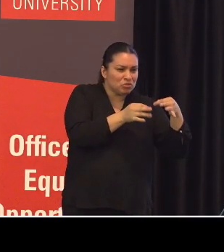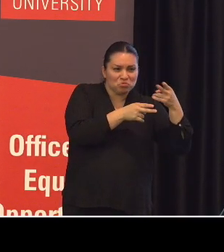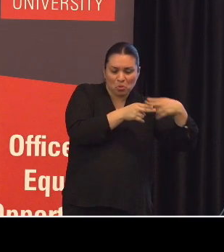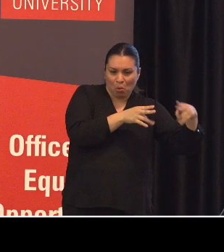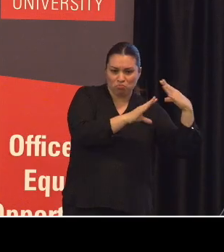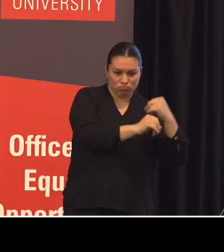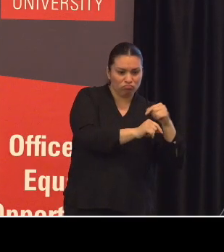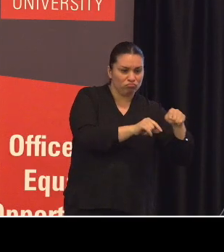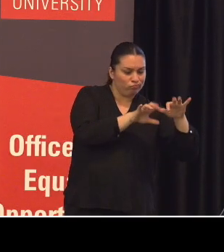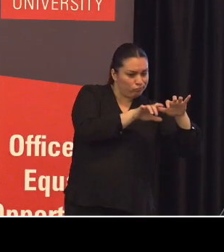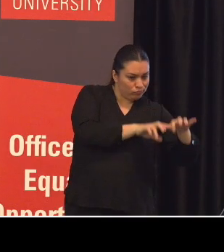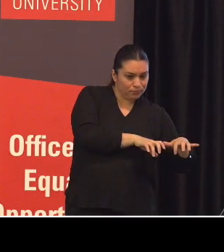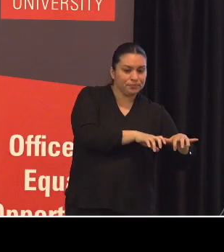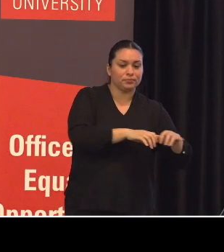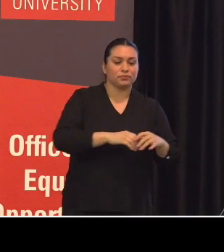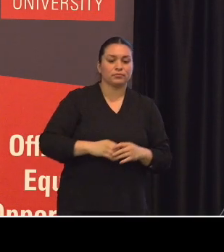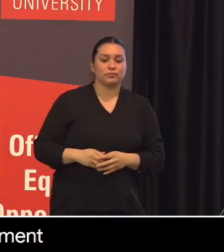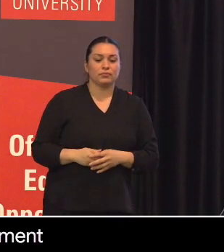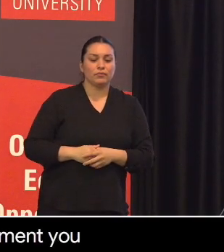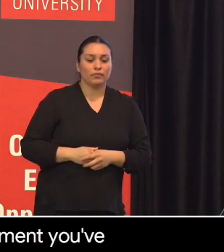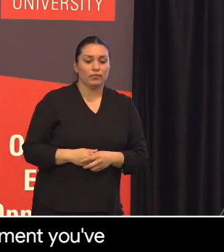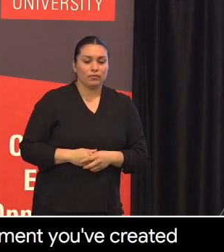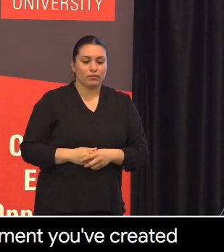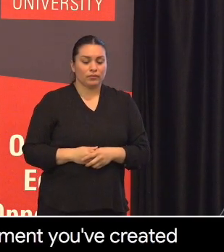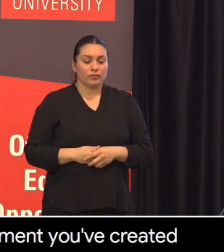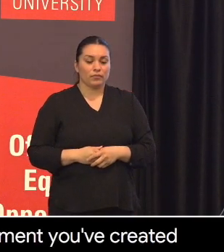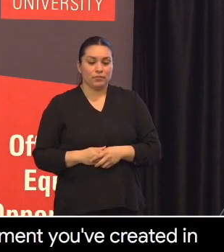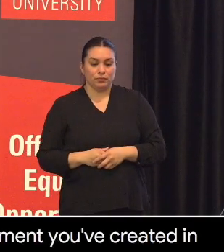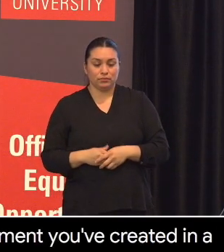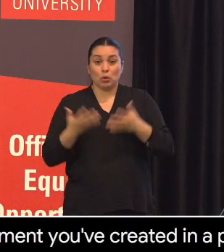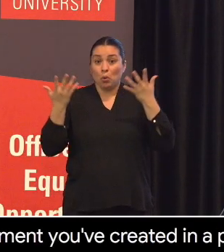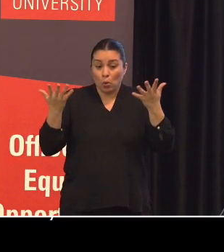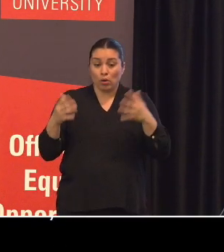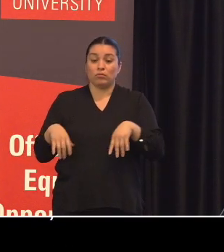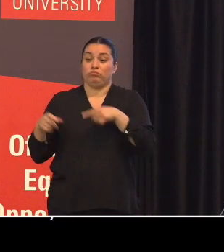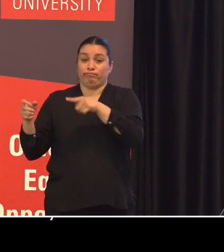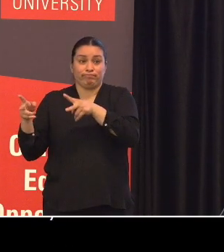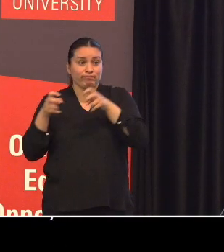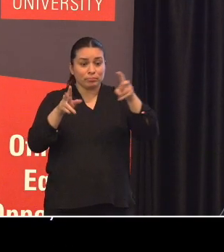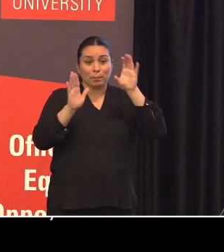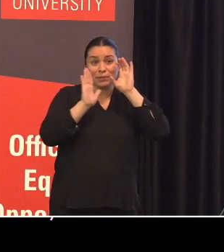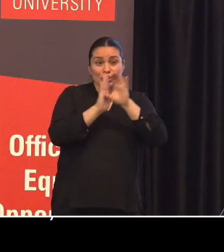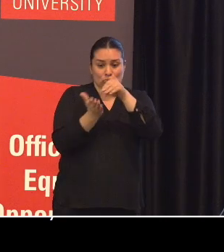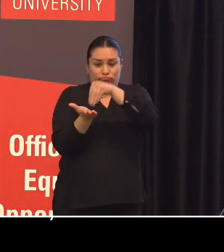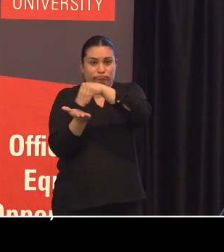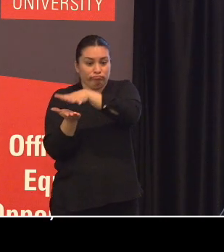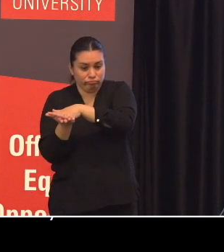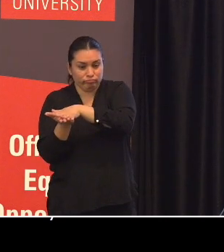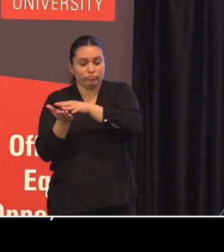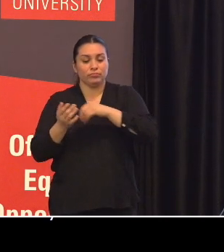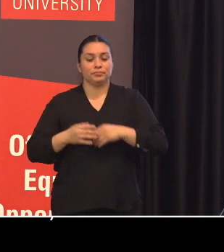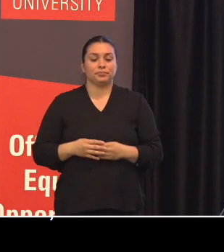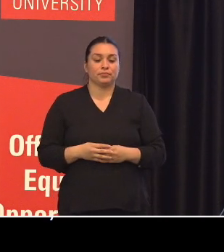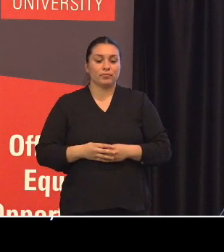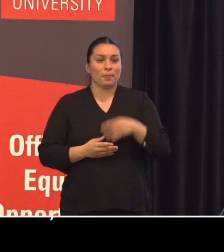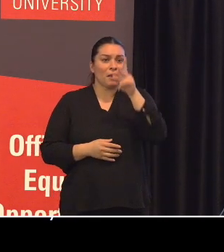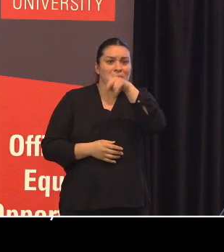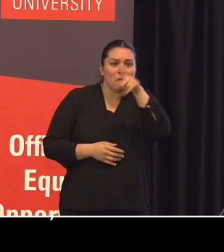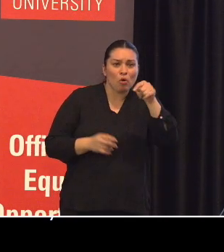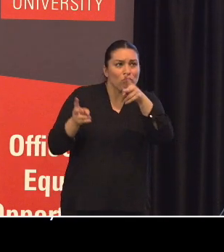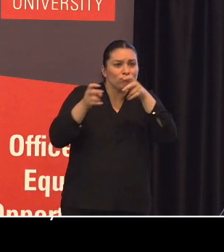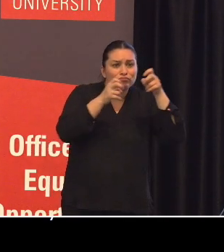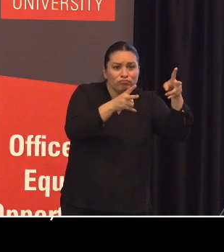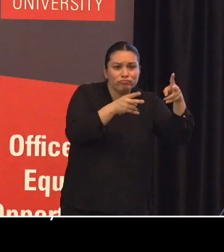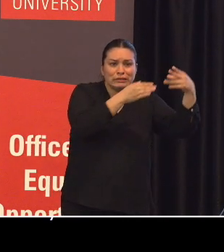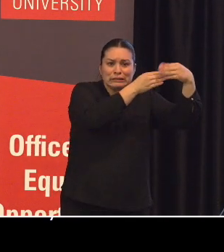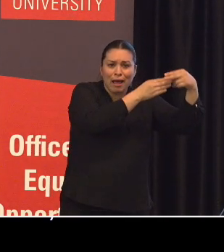image somewhere in a document you've created, in a PowerPoint that's now a PDF, on a website, straight into your